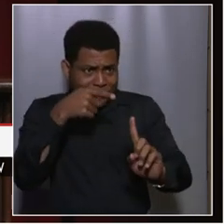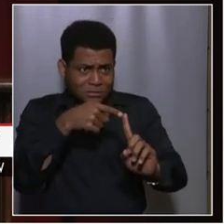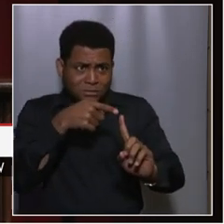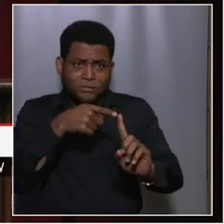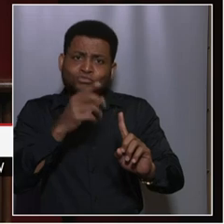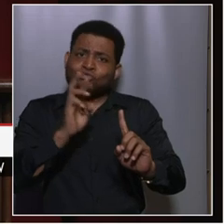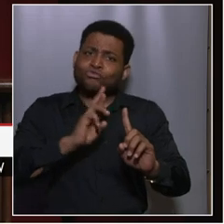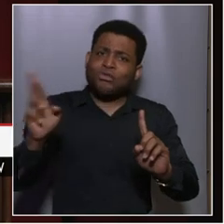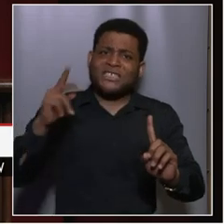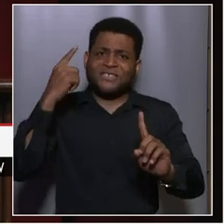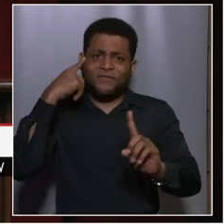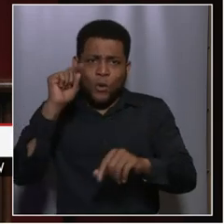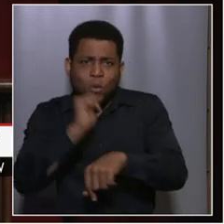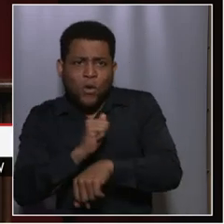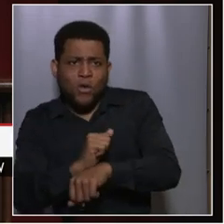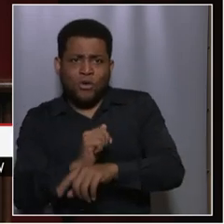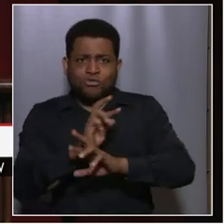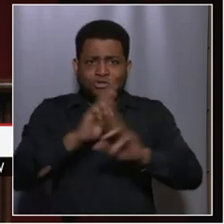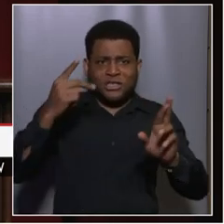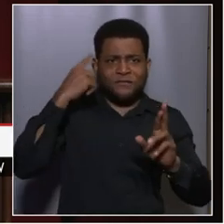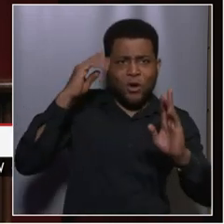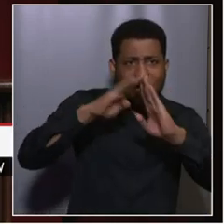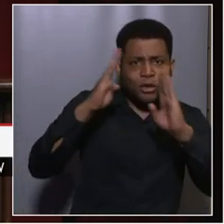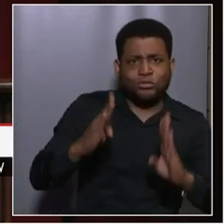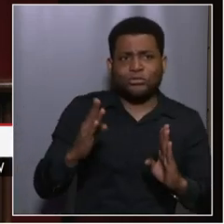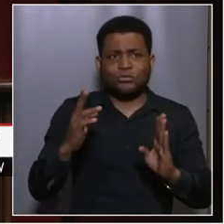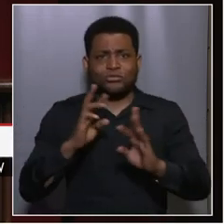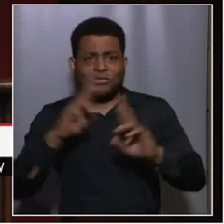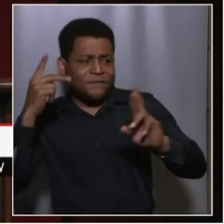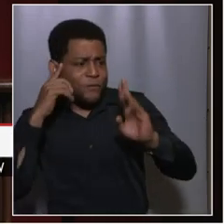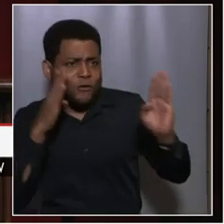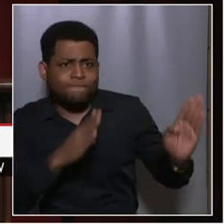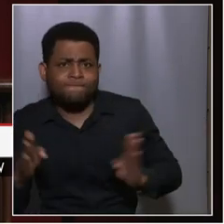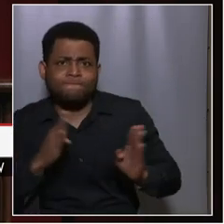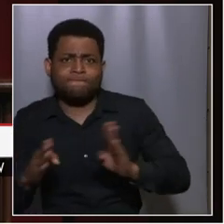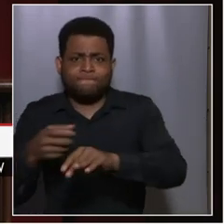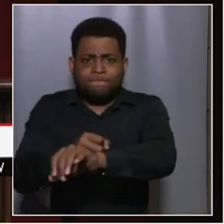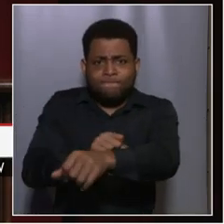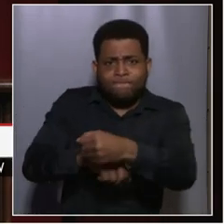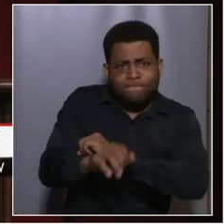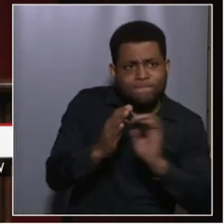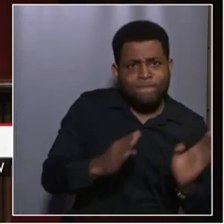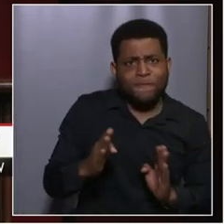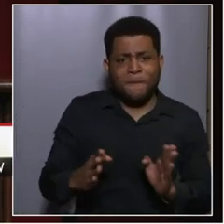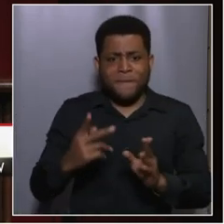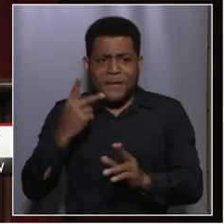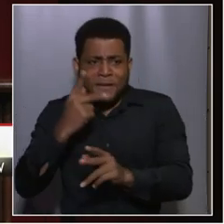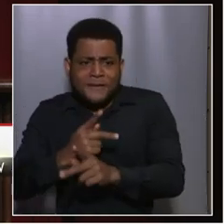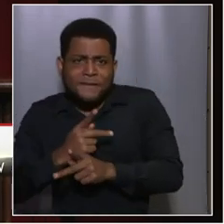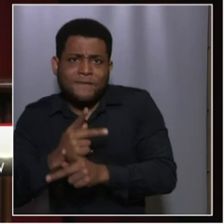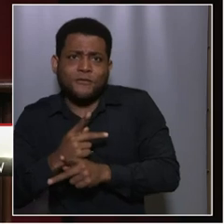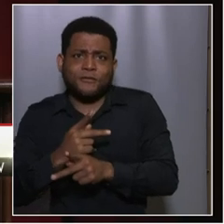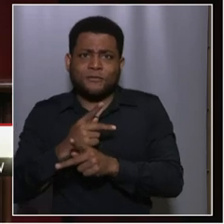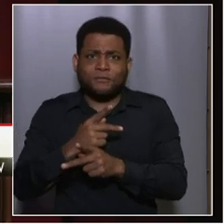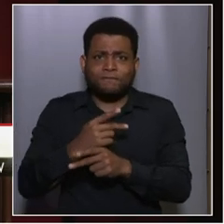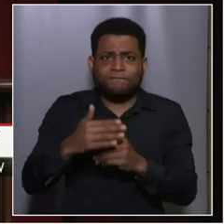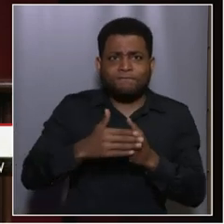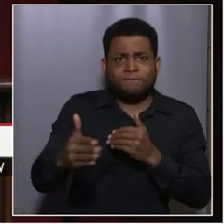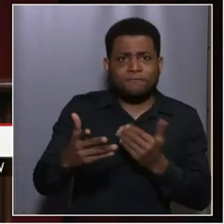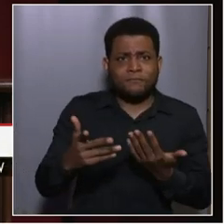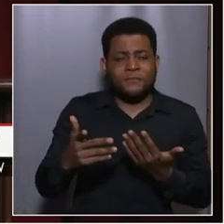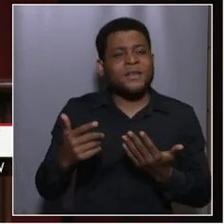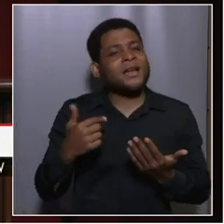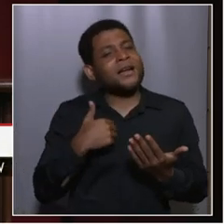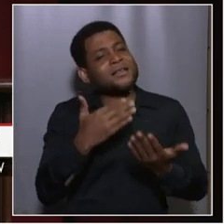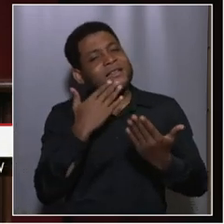that the resources that we need are getting out there. So I want to thank you for that. I also want